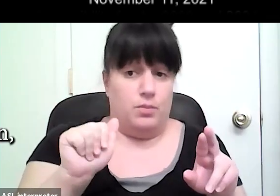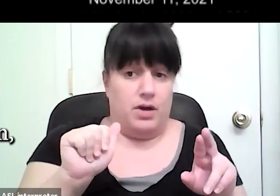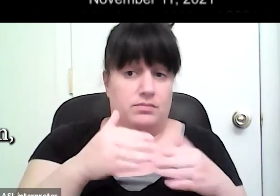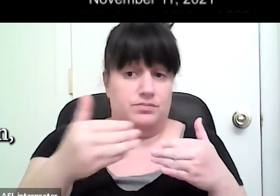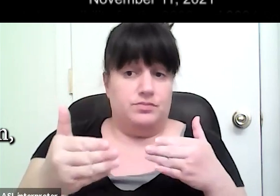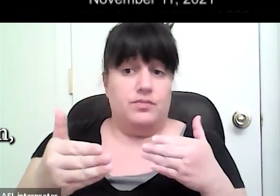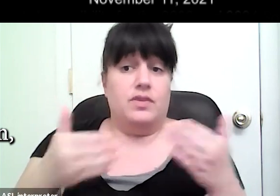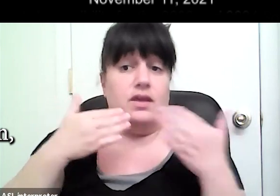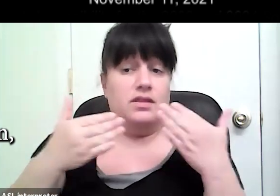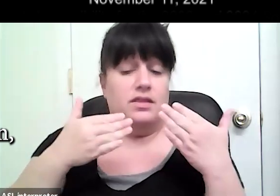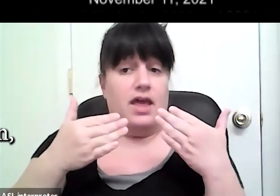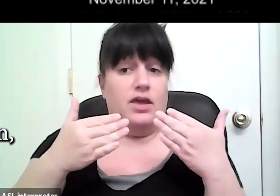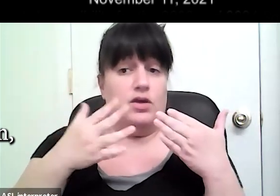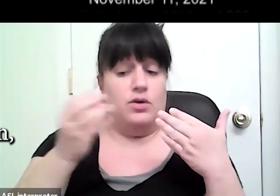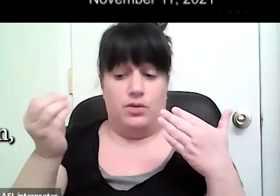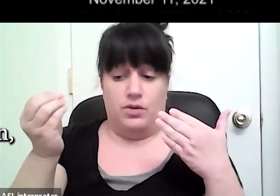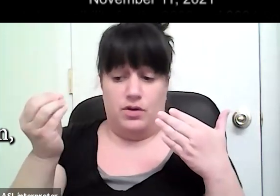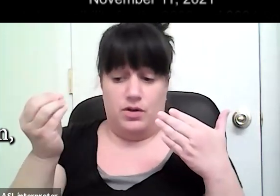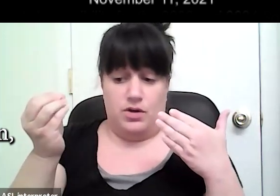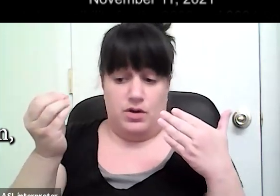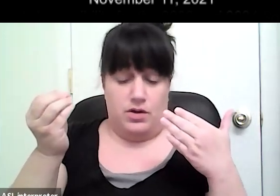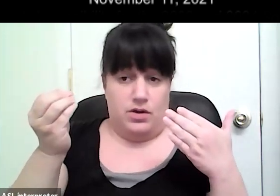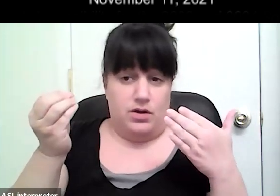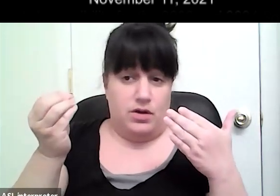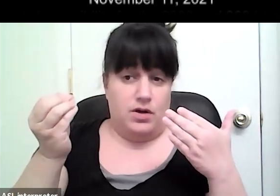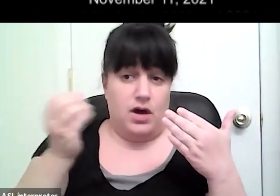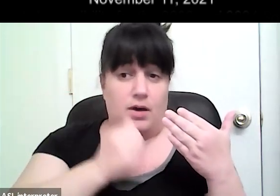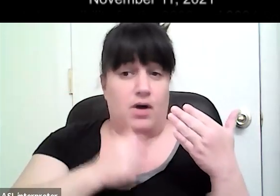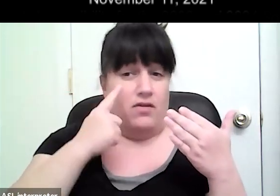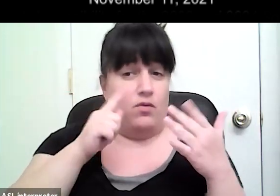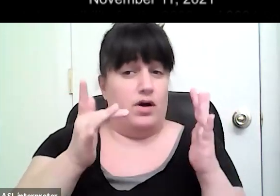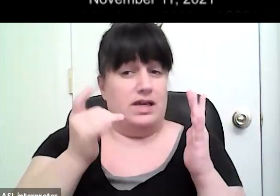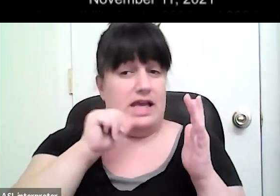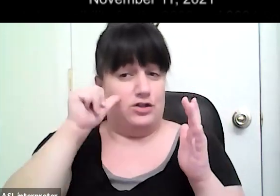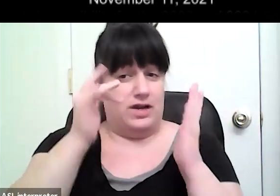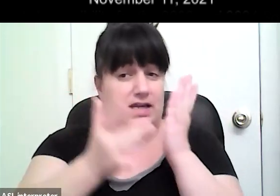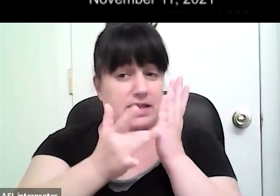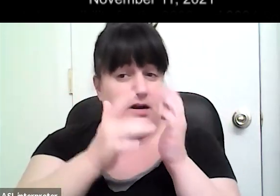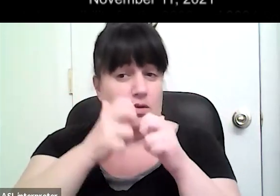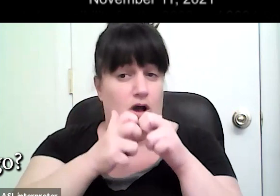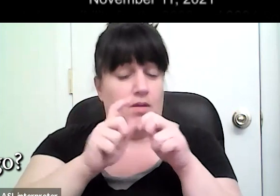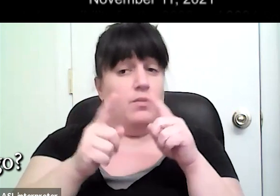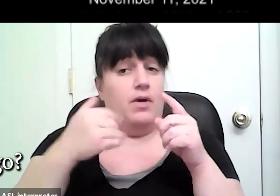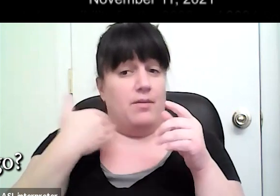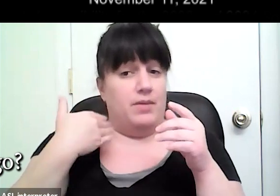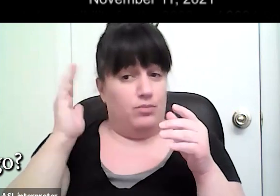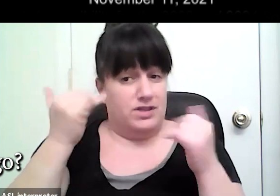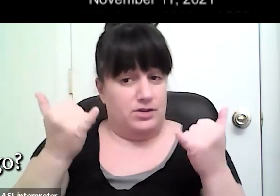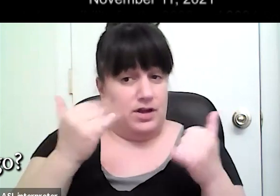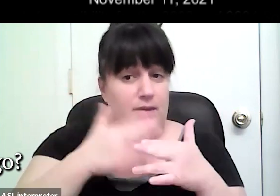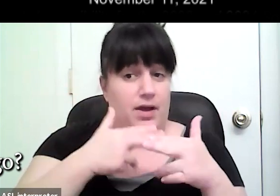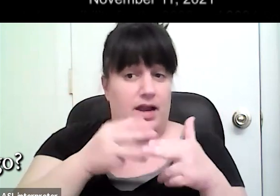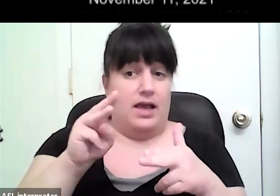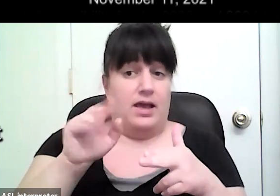Okay, well, thank you very much, Caitlin, and apologize for yesterday's technical issues, but happy to present today. So my name is